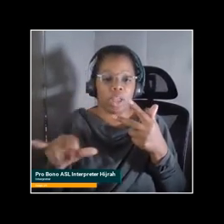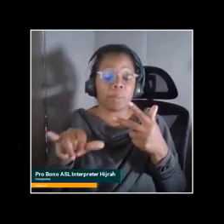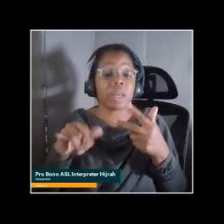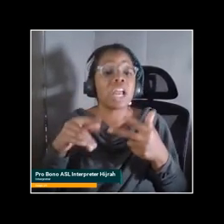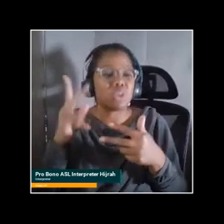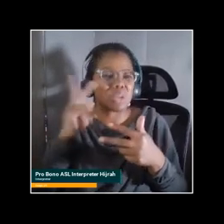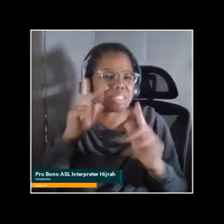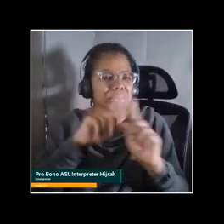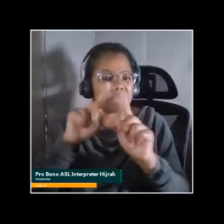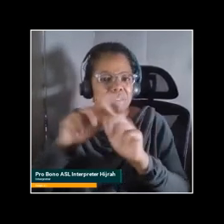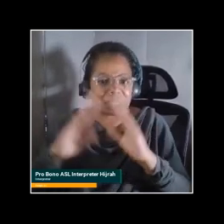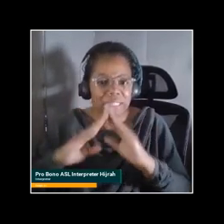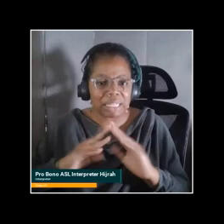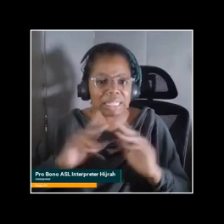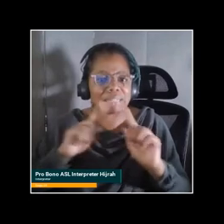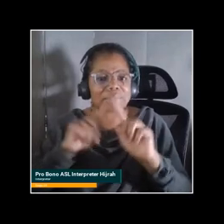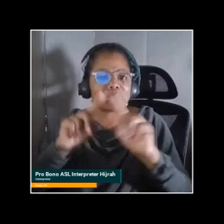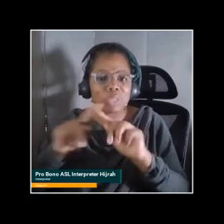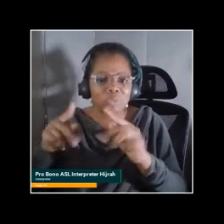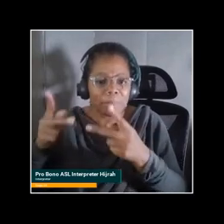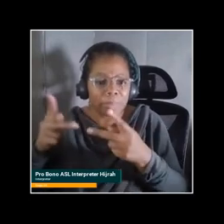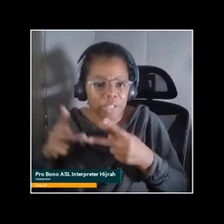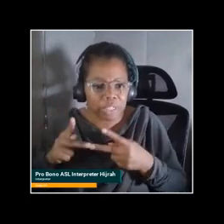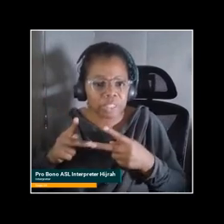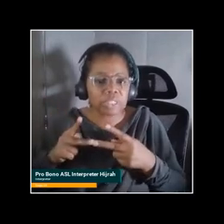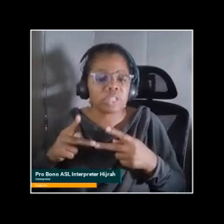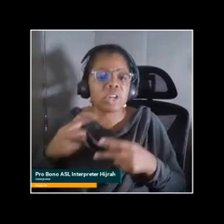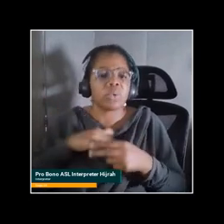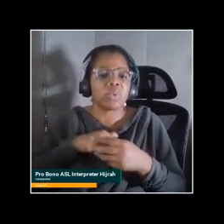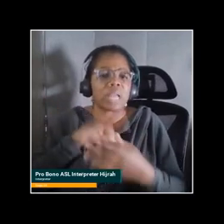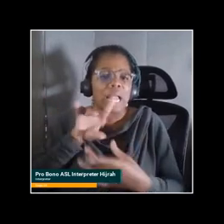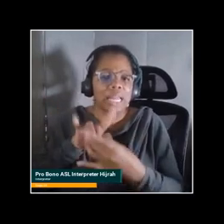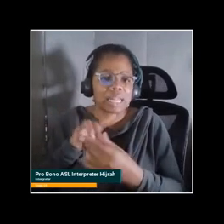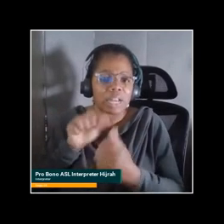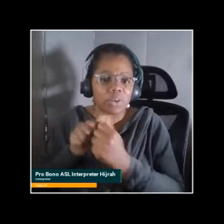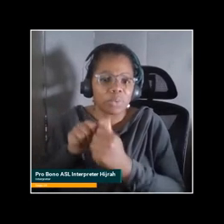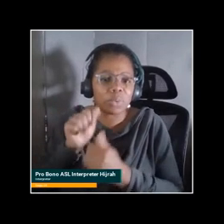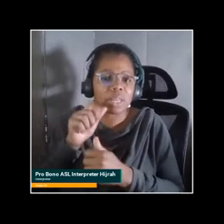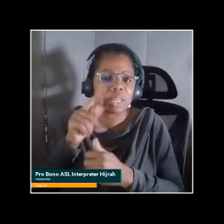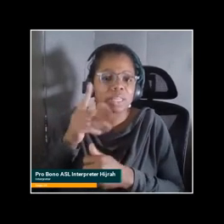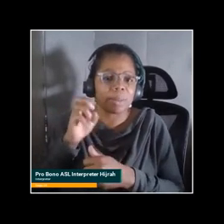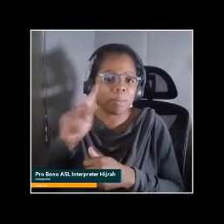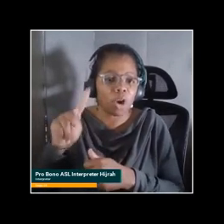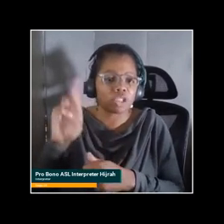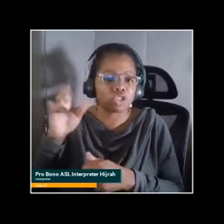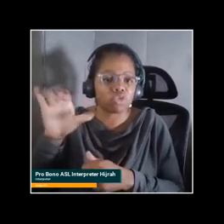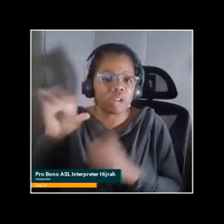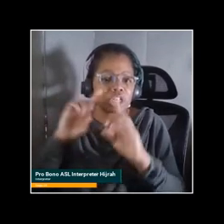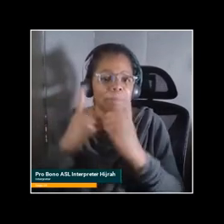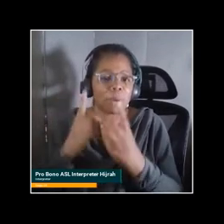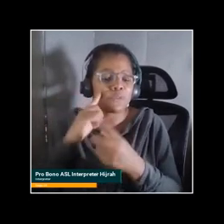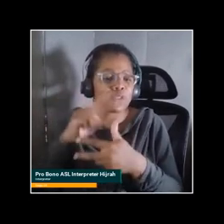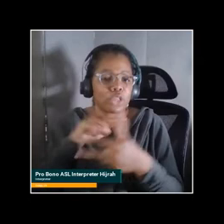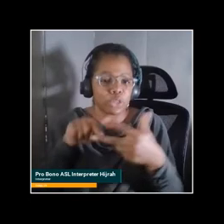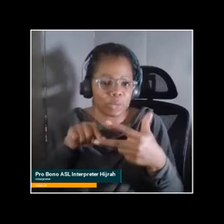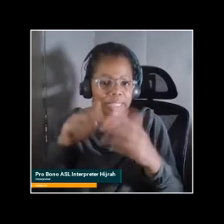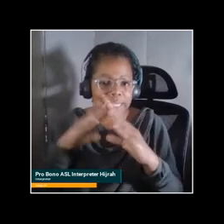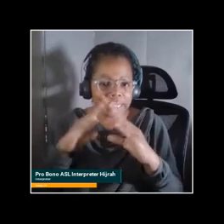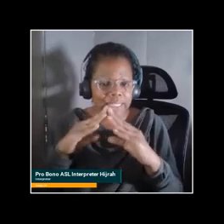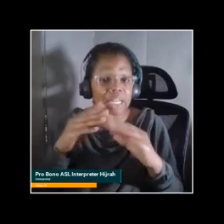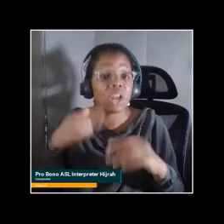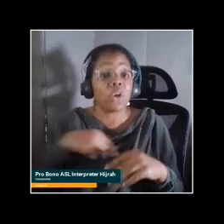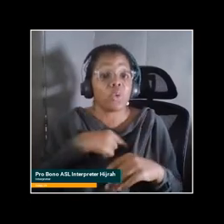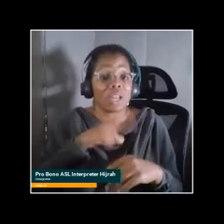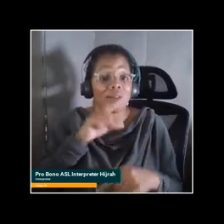ERPA actually connect to the park and rec department for all these three cities. So we actually